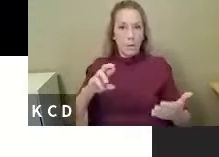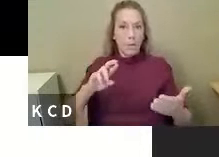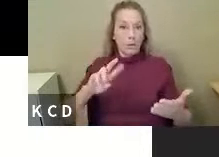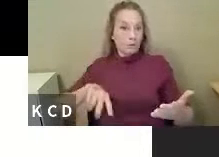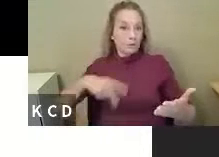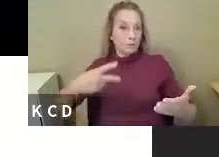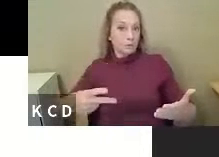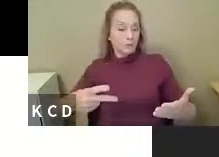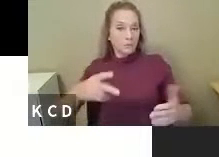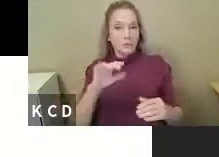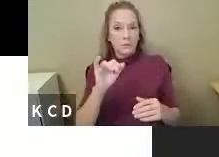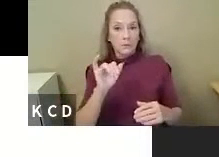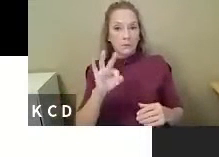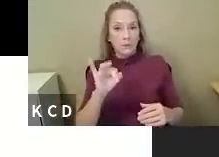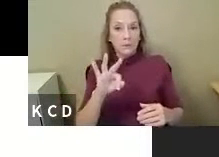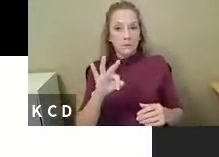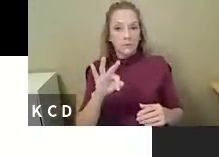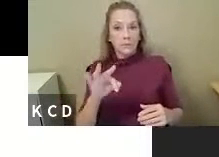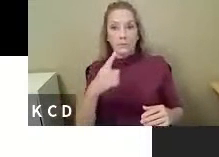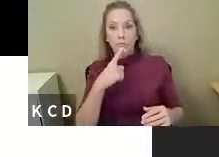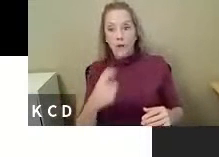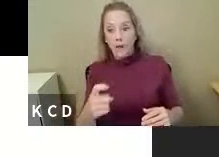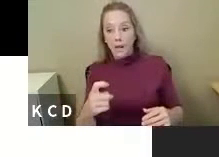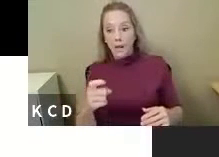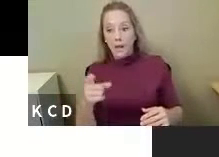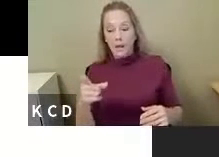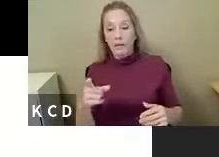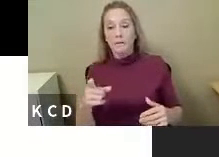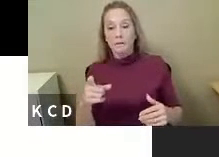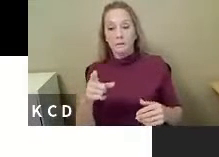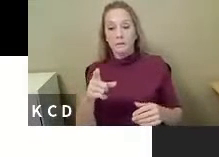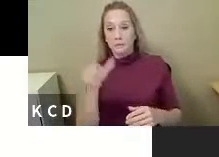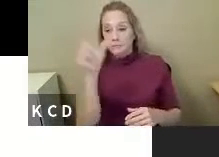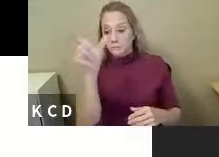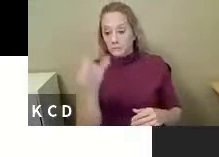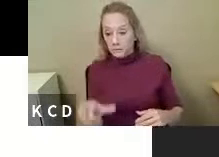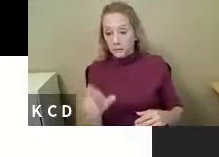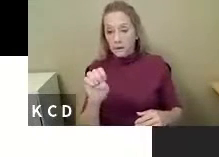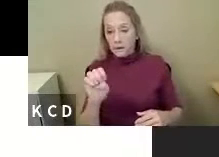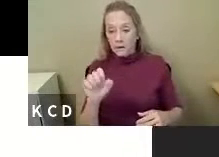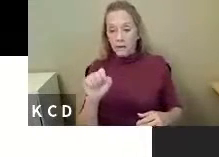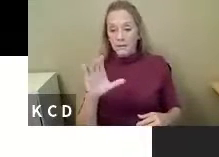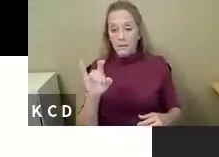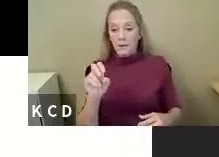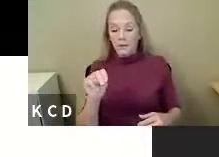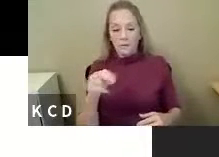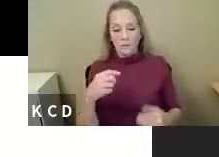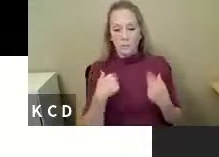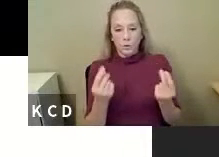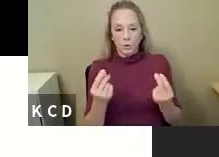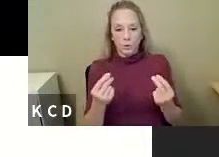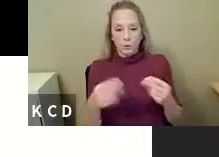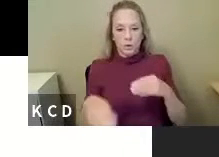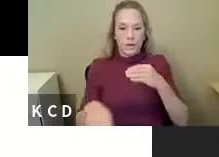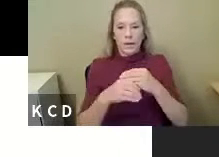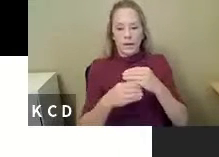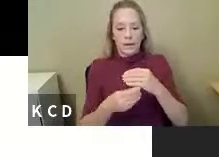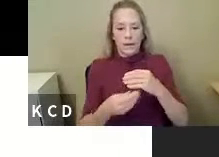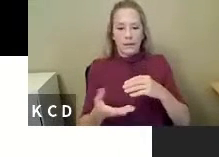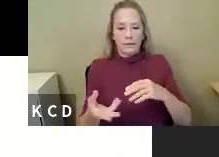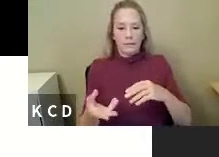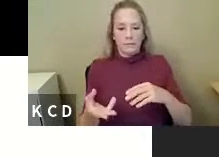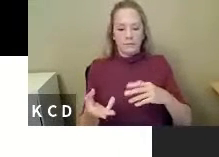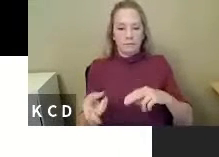we have, you know, reds, everything is in the escalation range, what do we add on top? We don't want to go there,